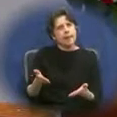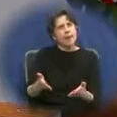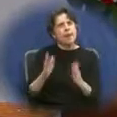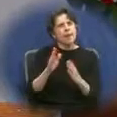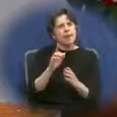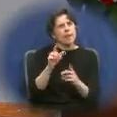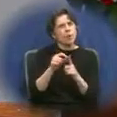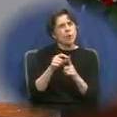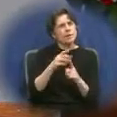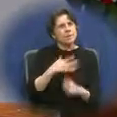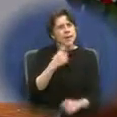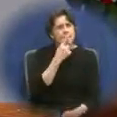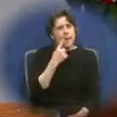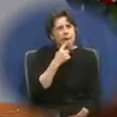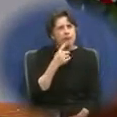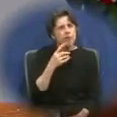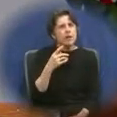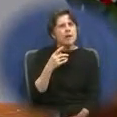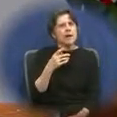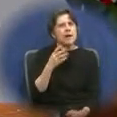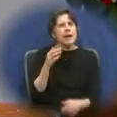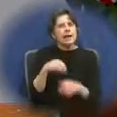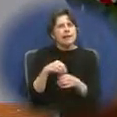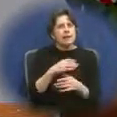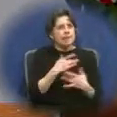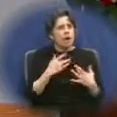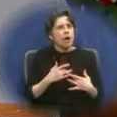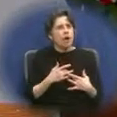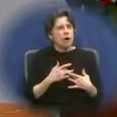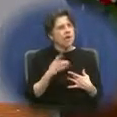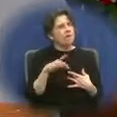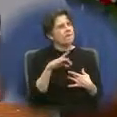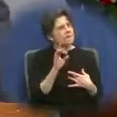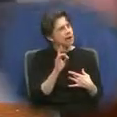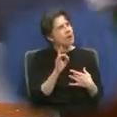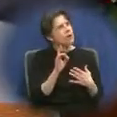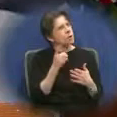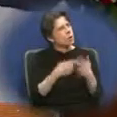and the thought of my heart find favor before you, O Lord, my rock and